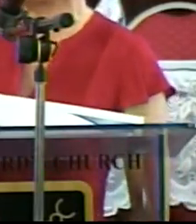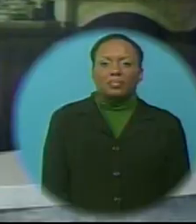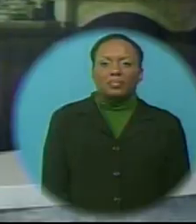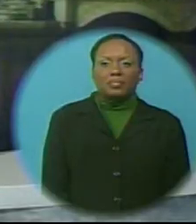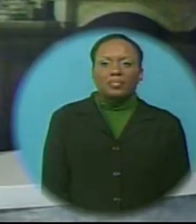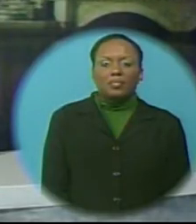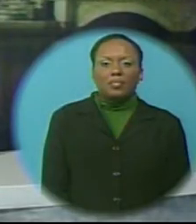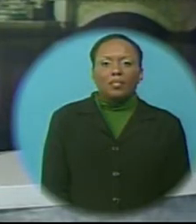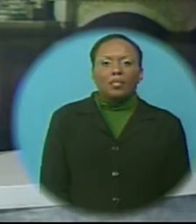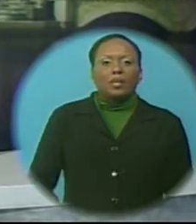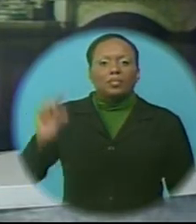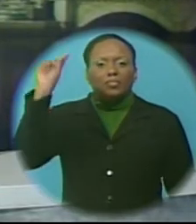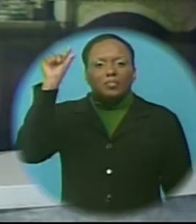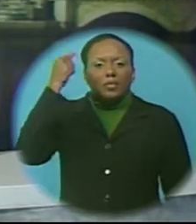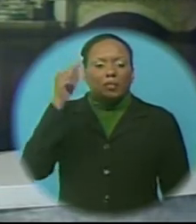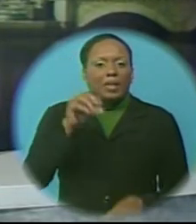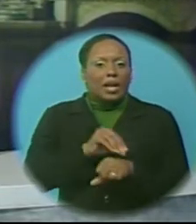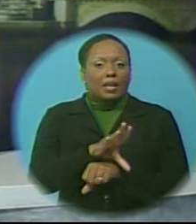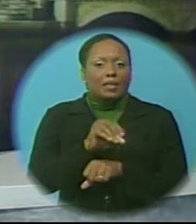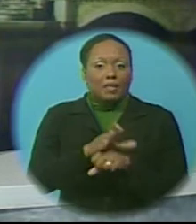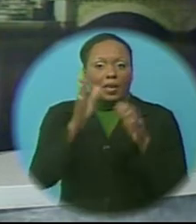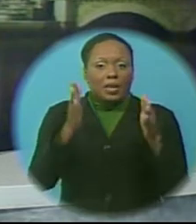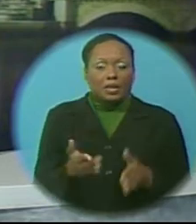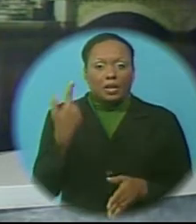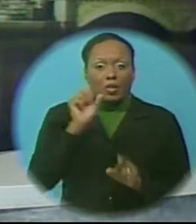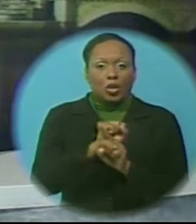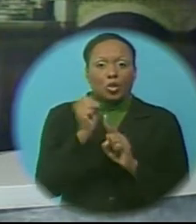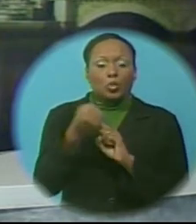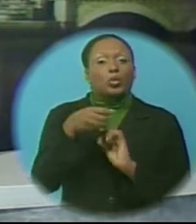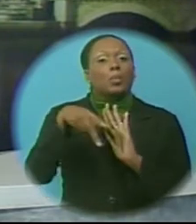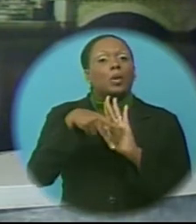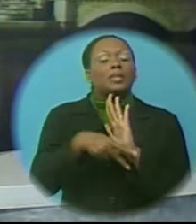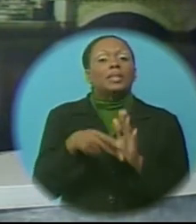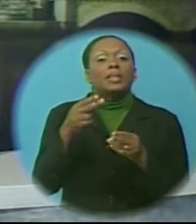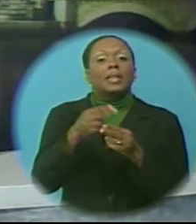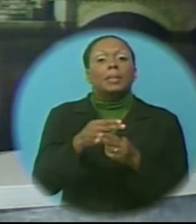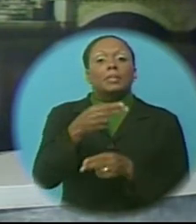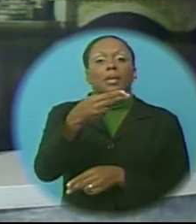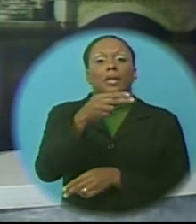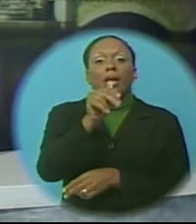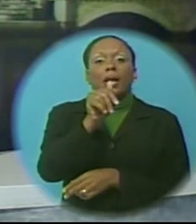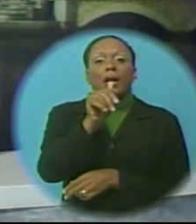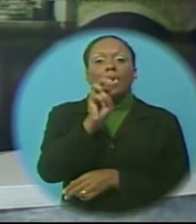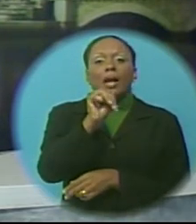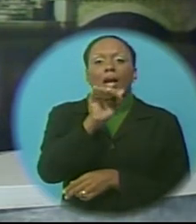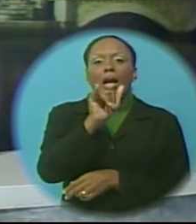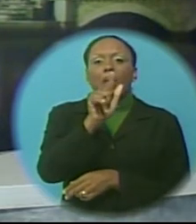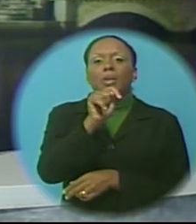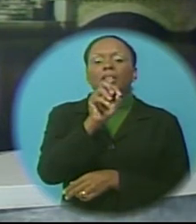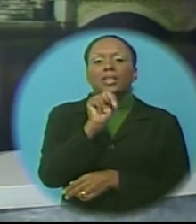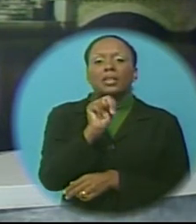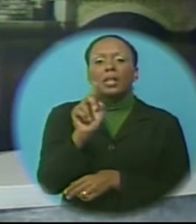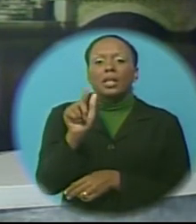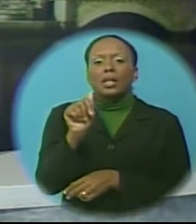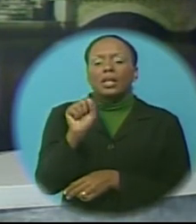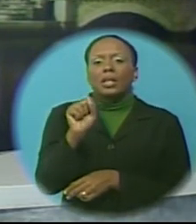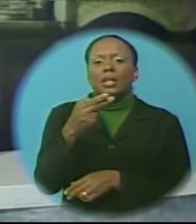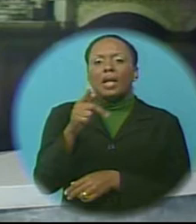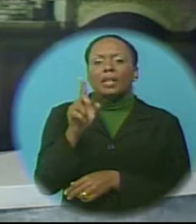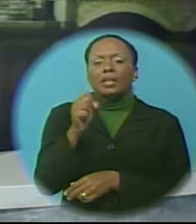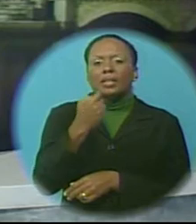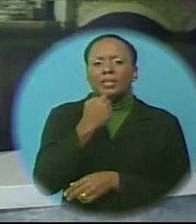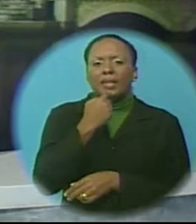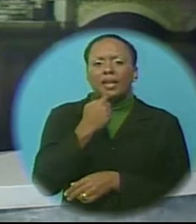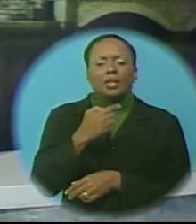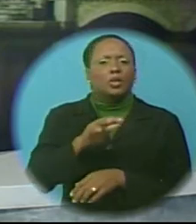wishes. Government advisor on social policy Hamilton Lashley believes banning the importation of junk food can help